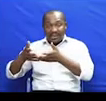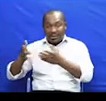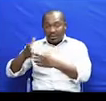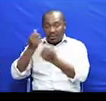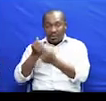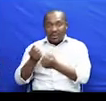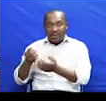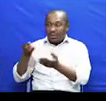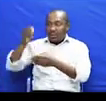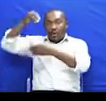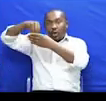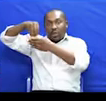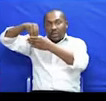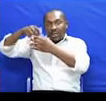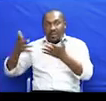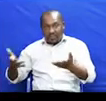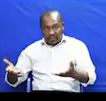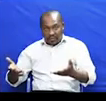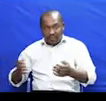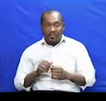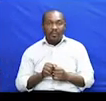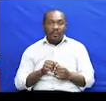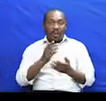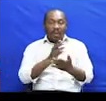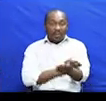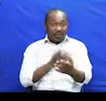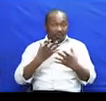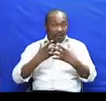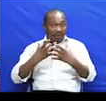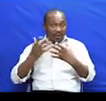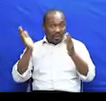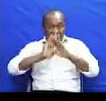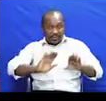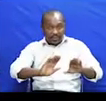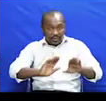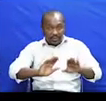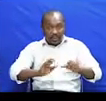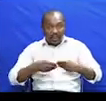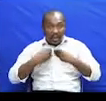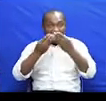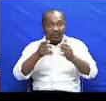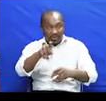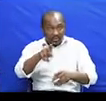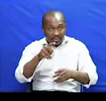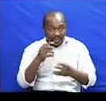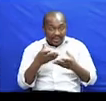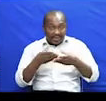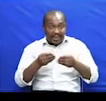I finish, I'll give you a simple question. Try this. Try this